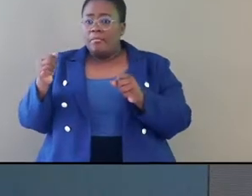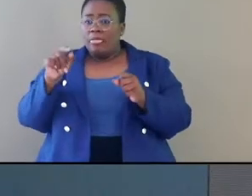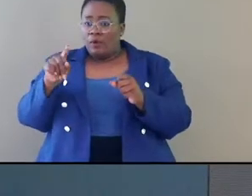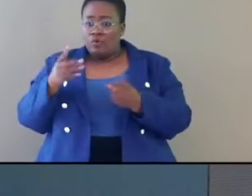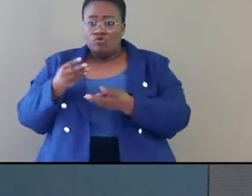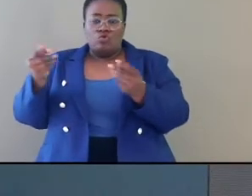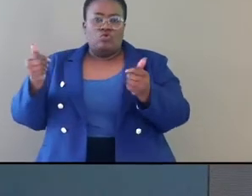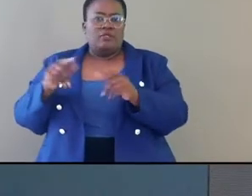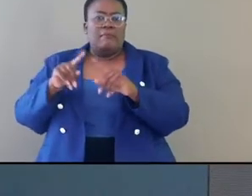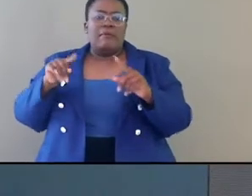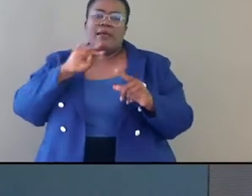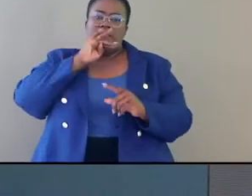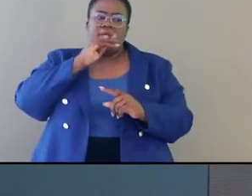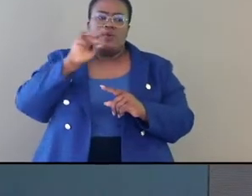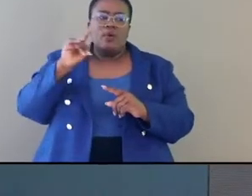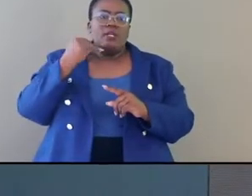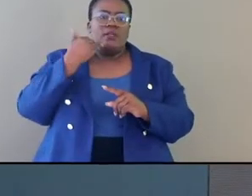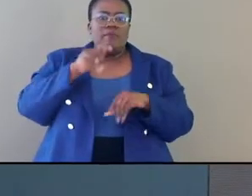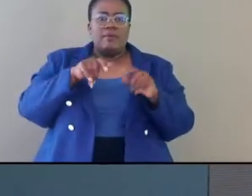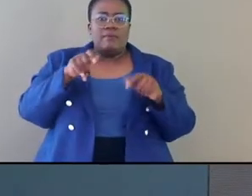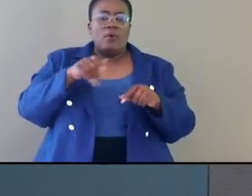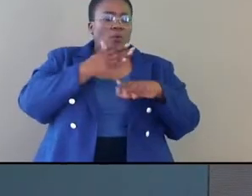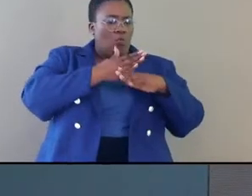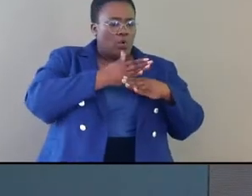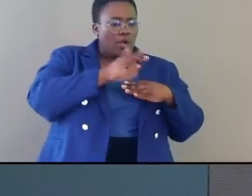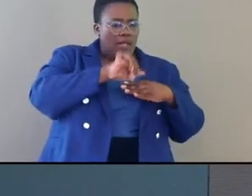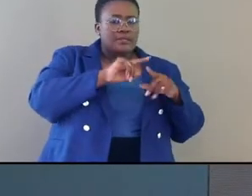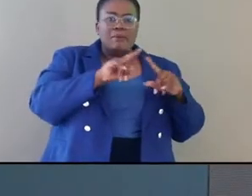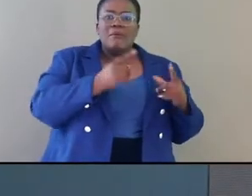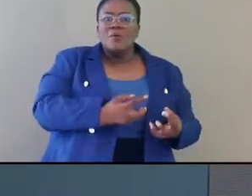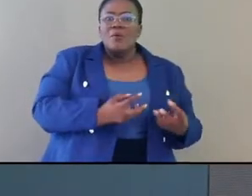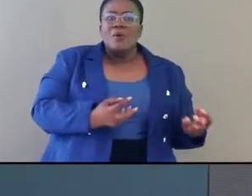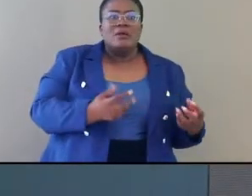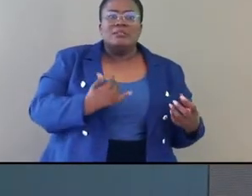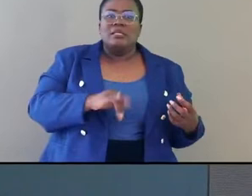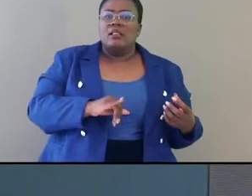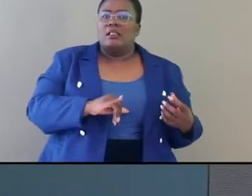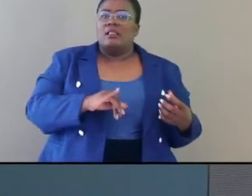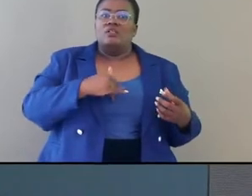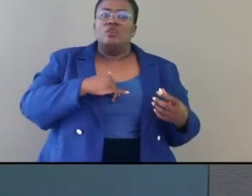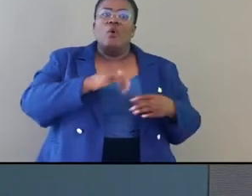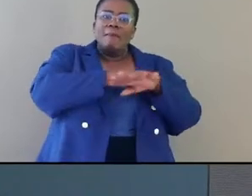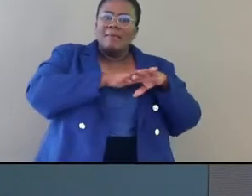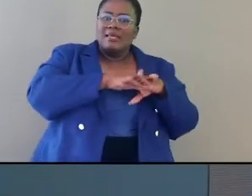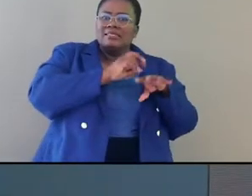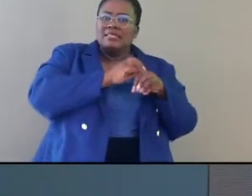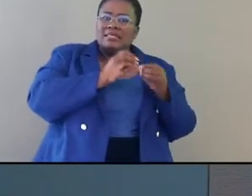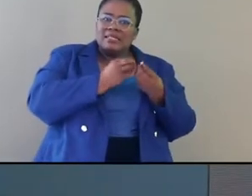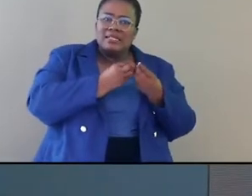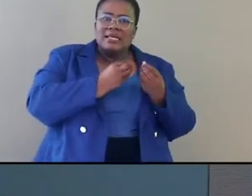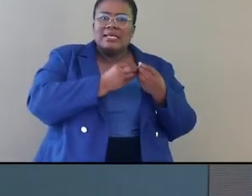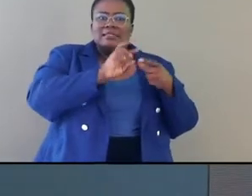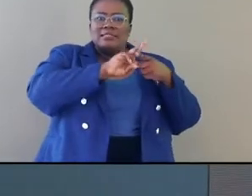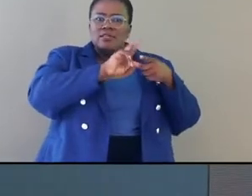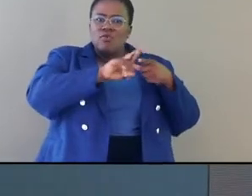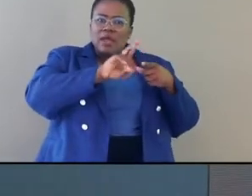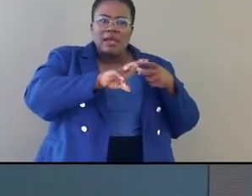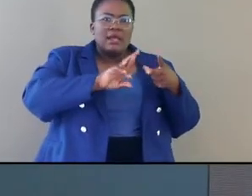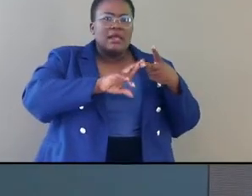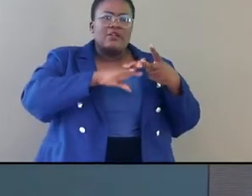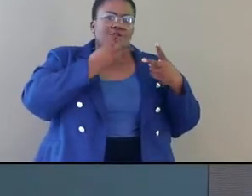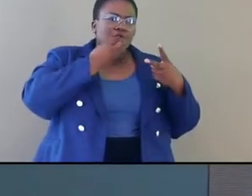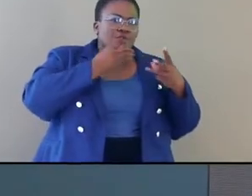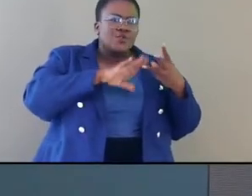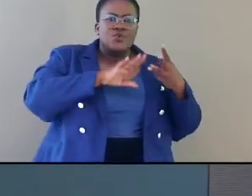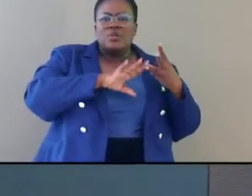what does it mean when people are working poor? They're working but they're unable to secure their basic needs. So sometimes when you think about employment